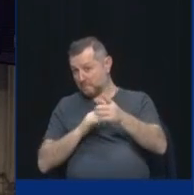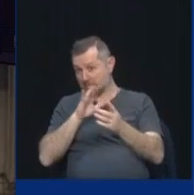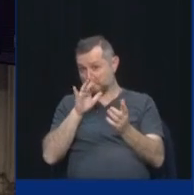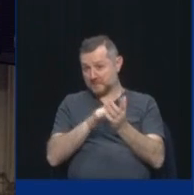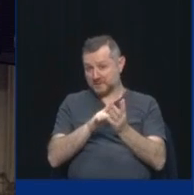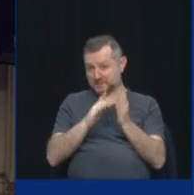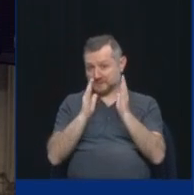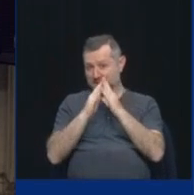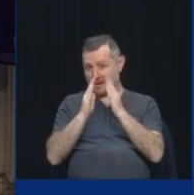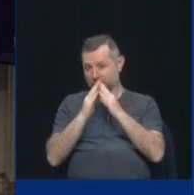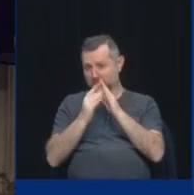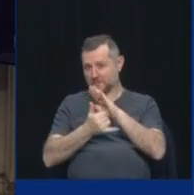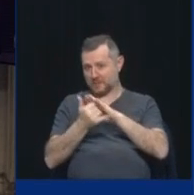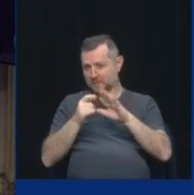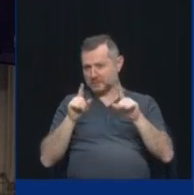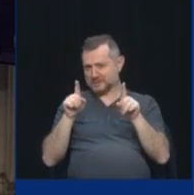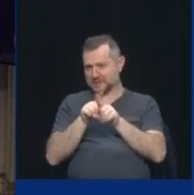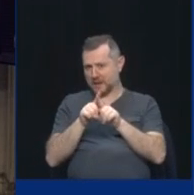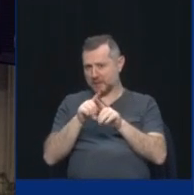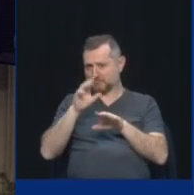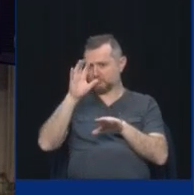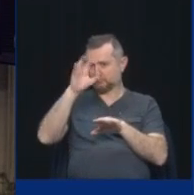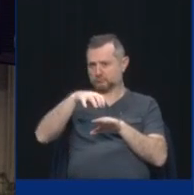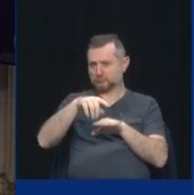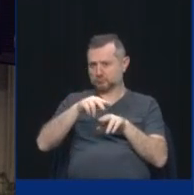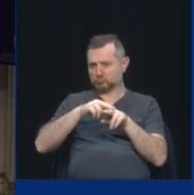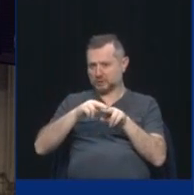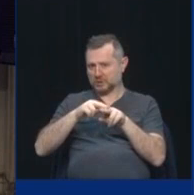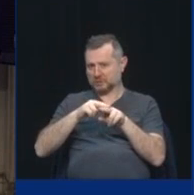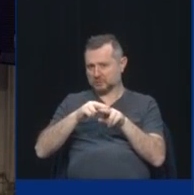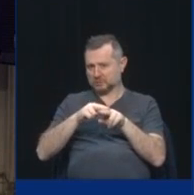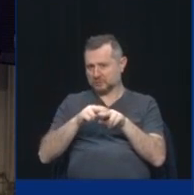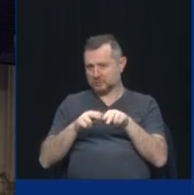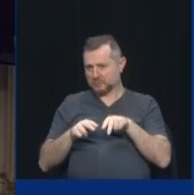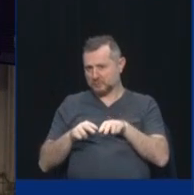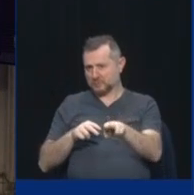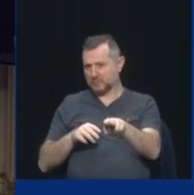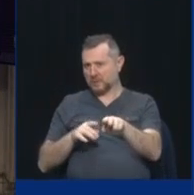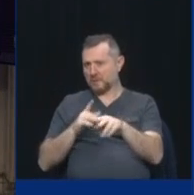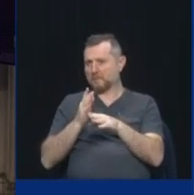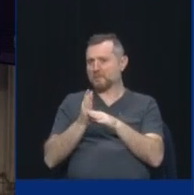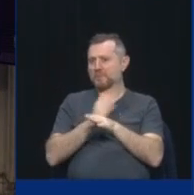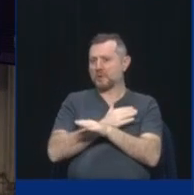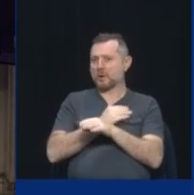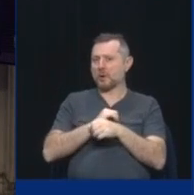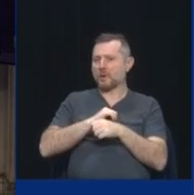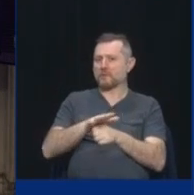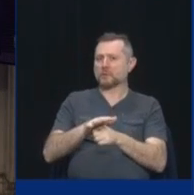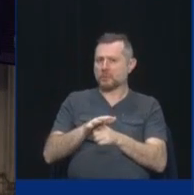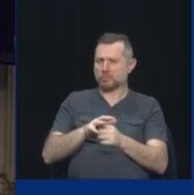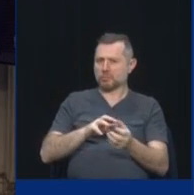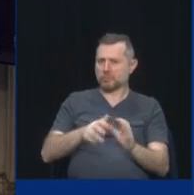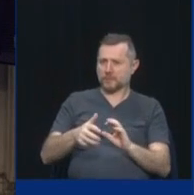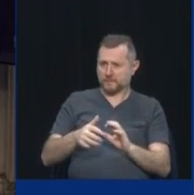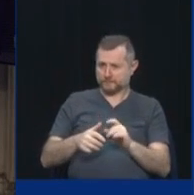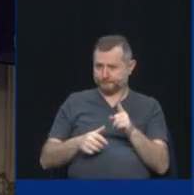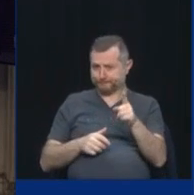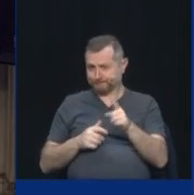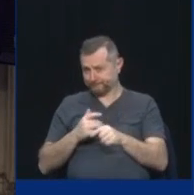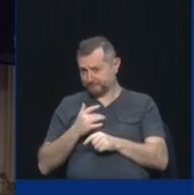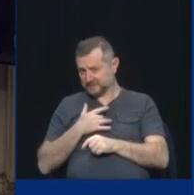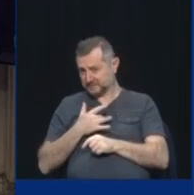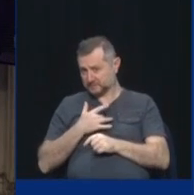kind of traffic it had prior to the pandemic. Does that affect the thinking at all? In other words, is it possible there are going to be that many fewer people commuting